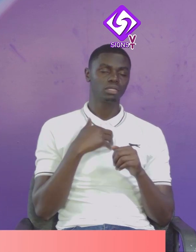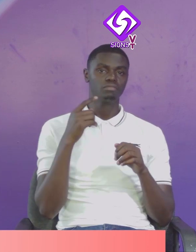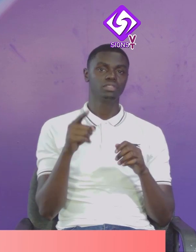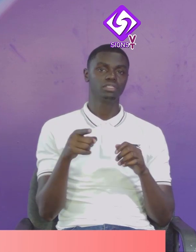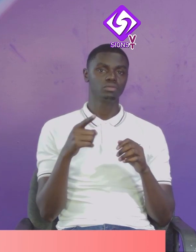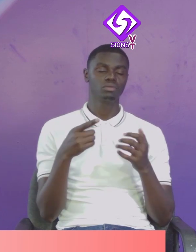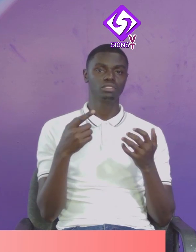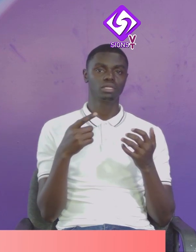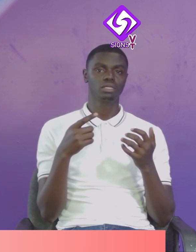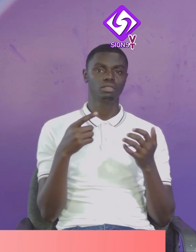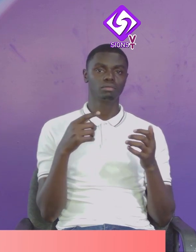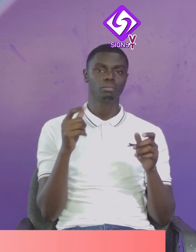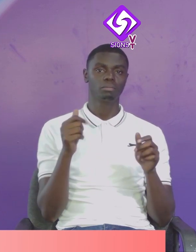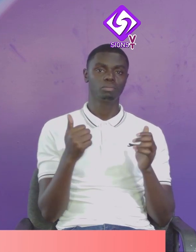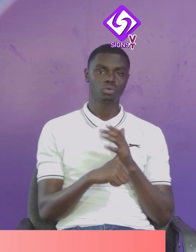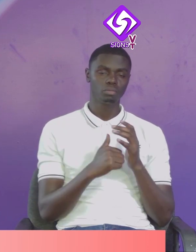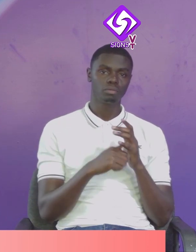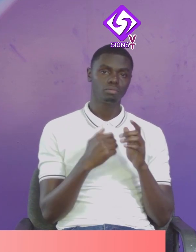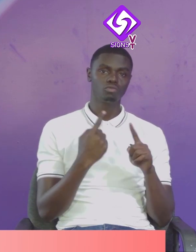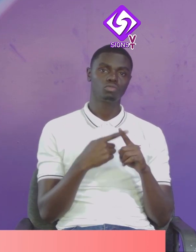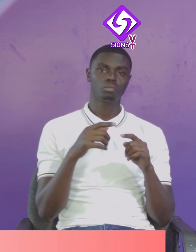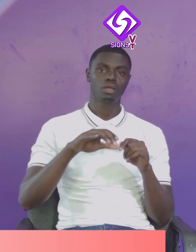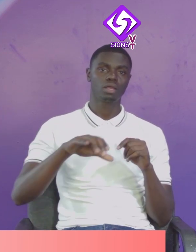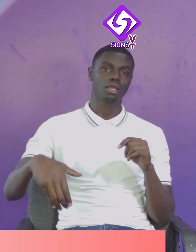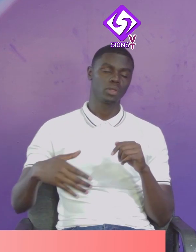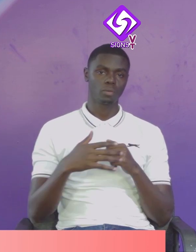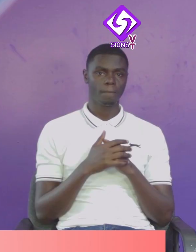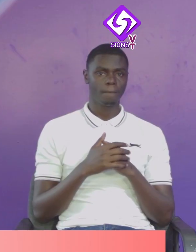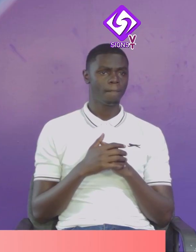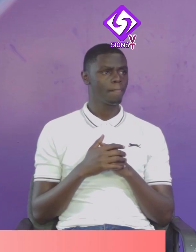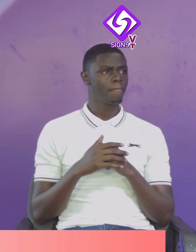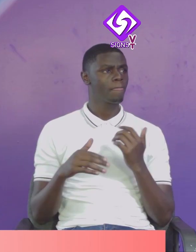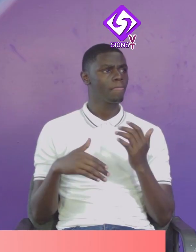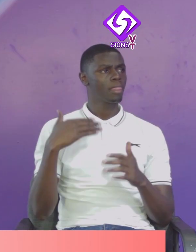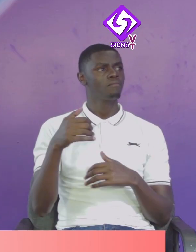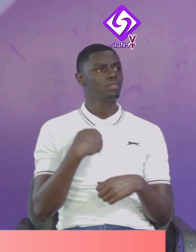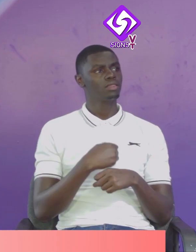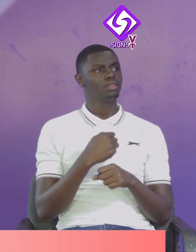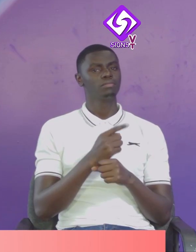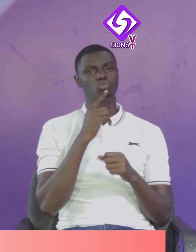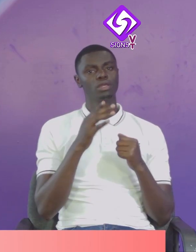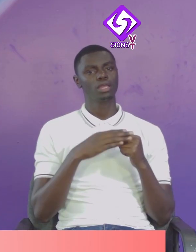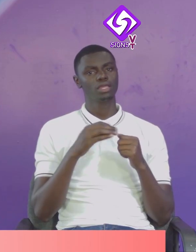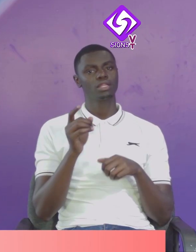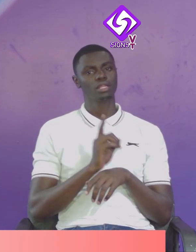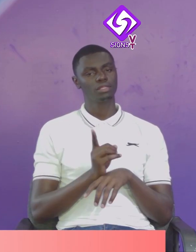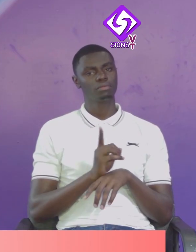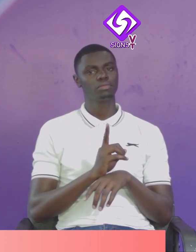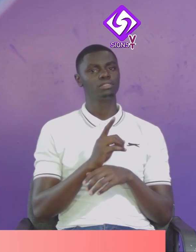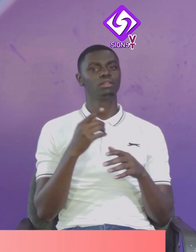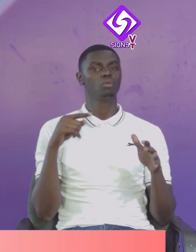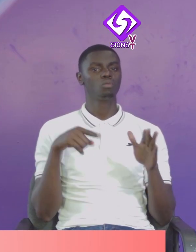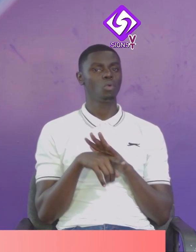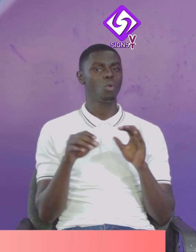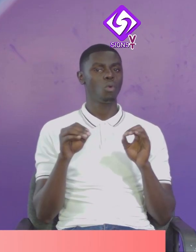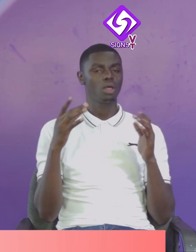from Cameroon that could have led to a goal. Right. So after they made sure that in the 90 minutes there was no goal, they decided